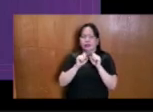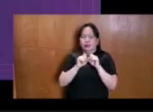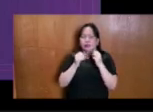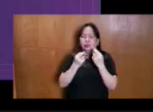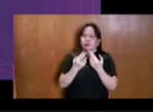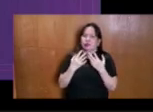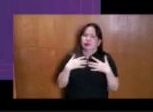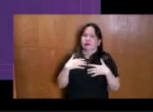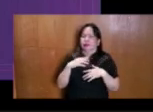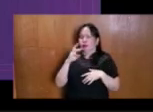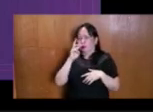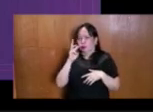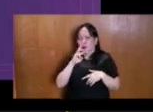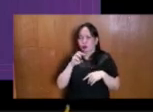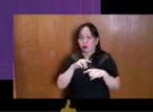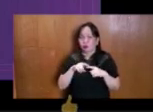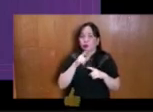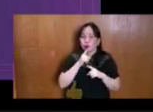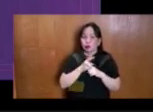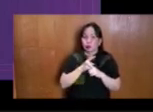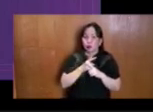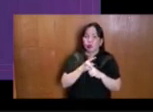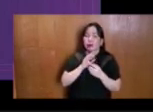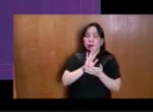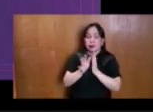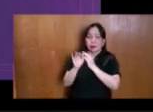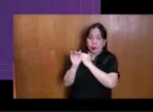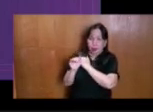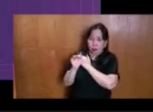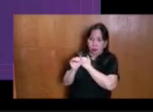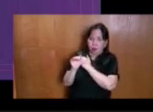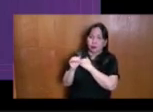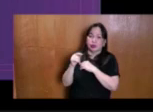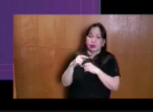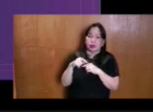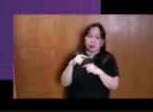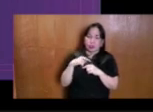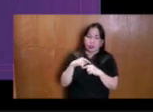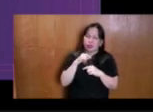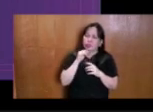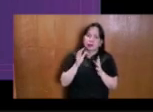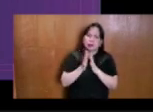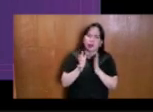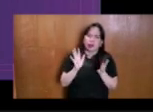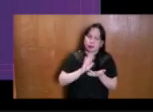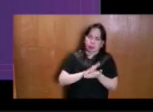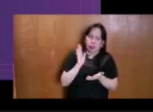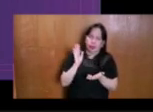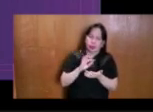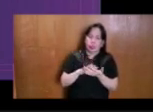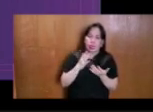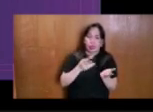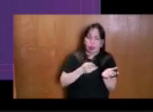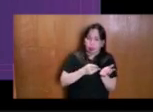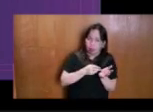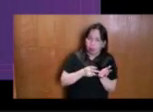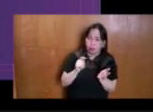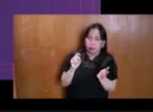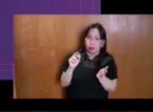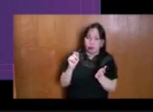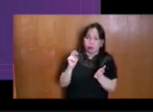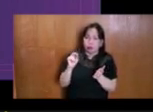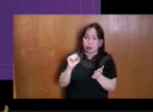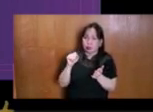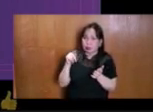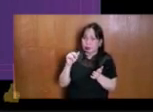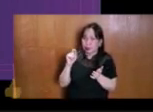off. But the idea is really accountability, and it doesn't have to be really that expensive. Transparency, explainability, and traceability. This